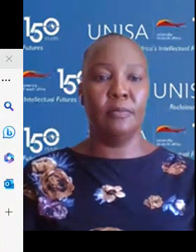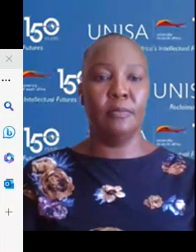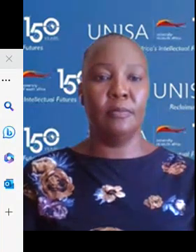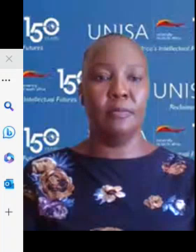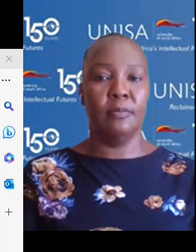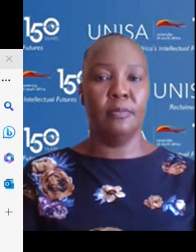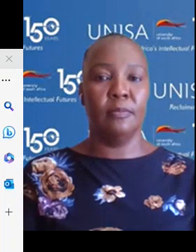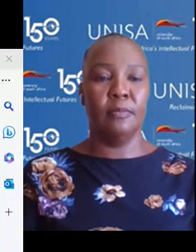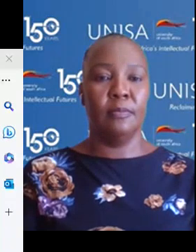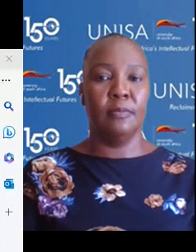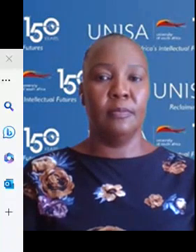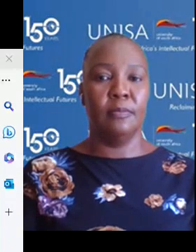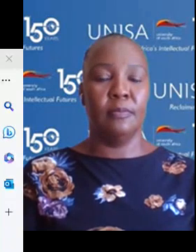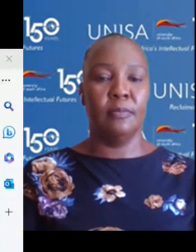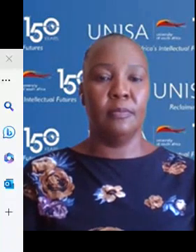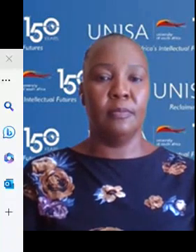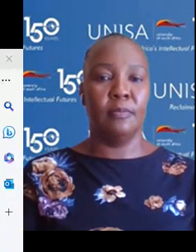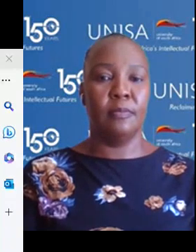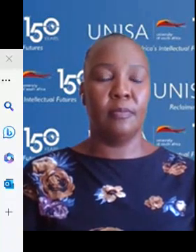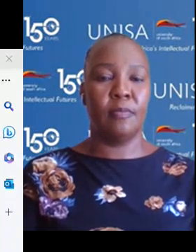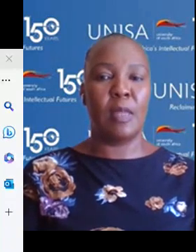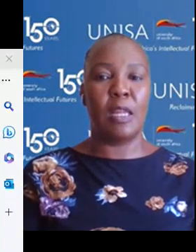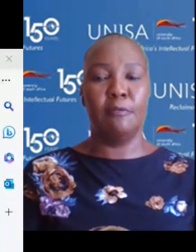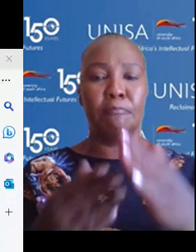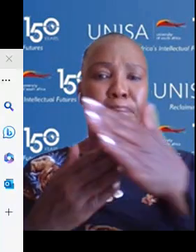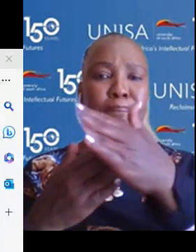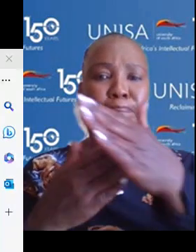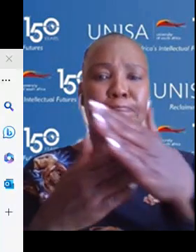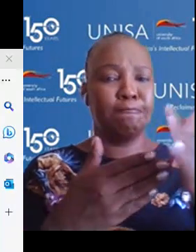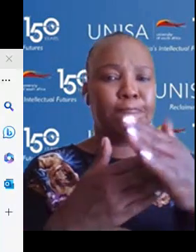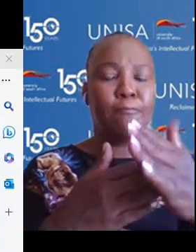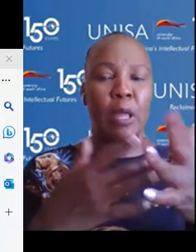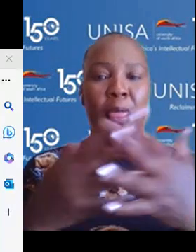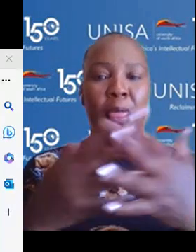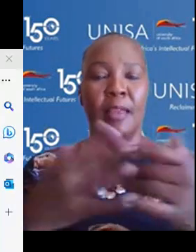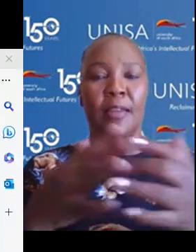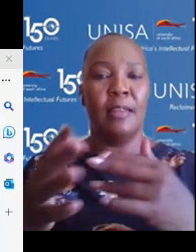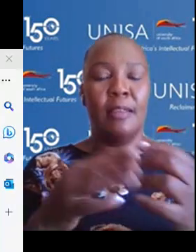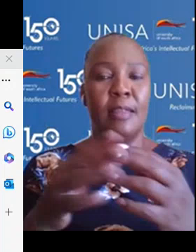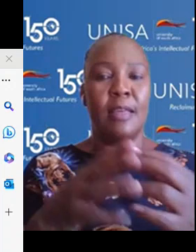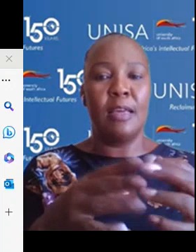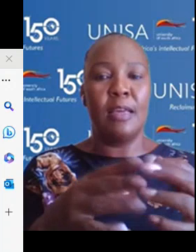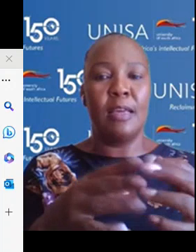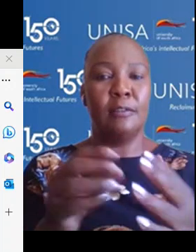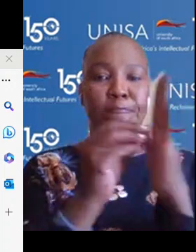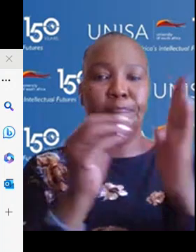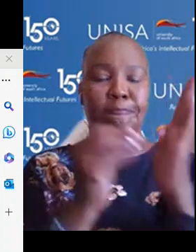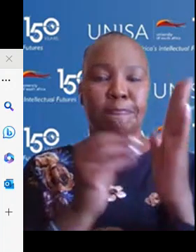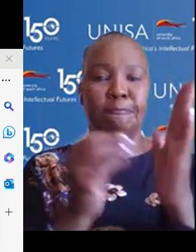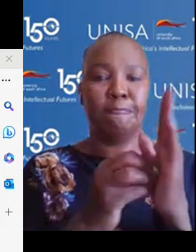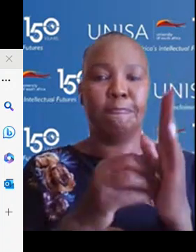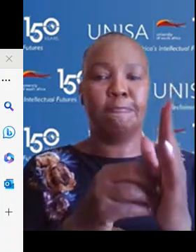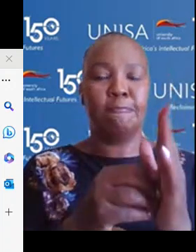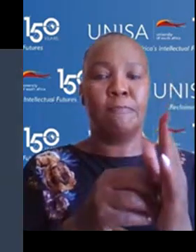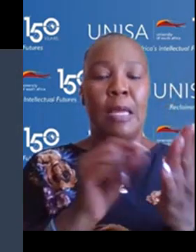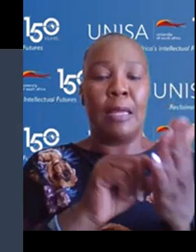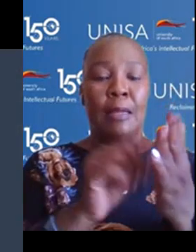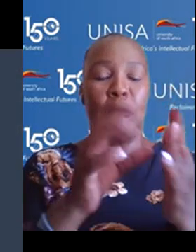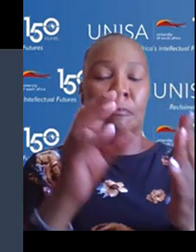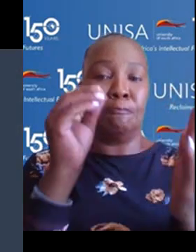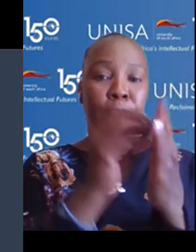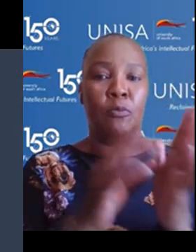And if you have any stuck with anything, please ask in the chat if you are struggling to access the pages, so that we can quickly assist you to